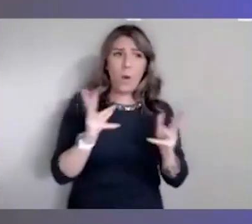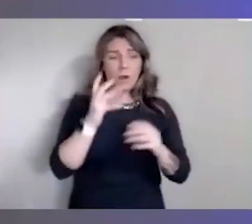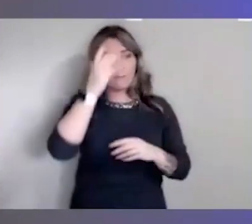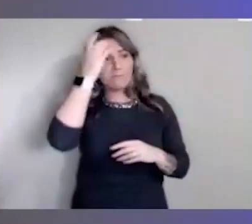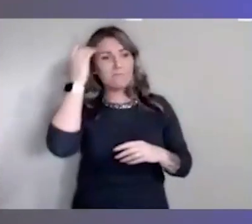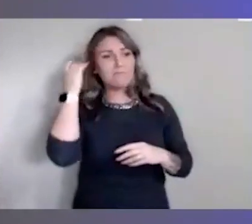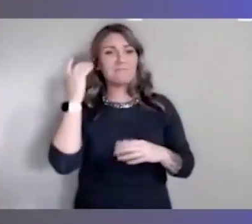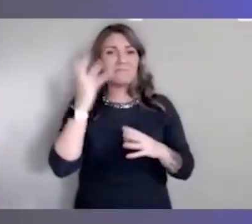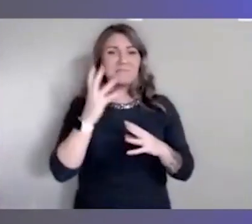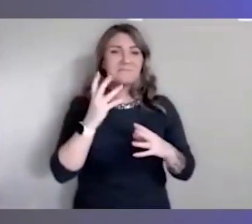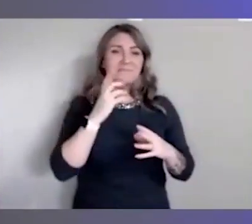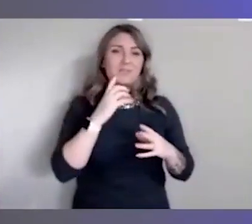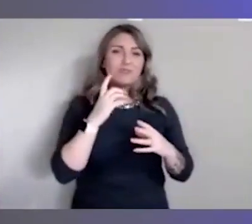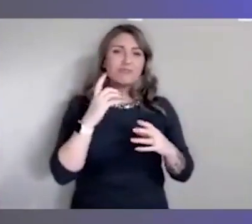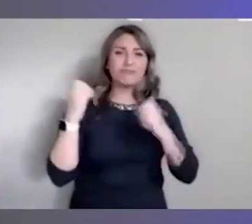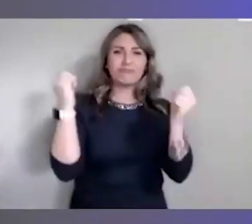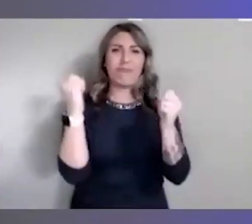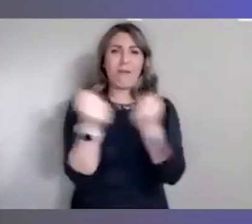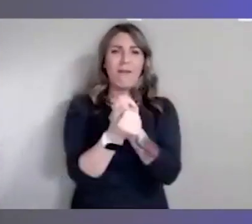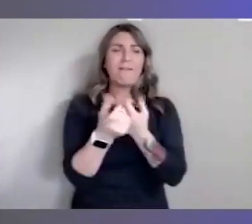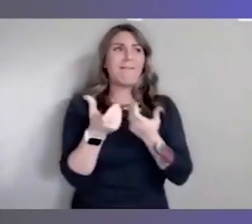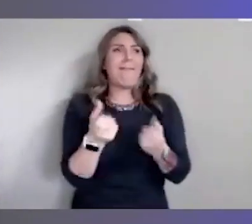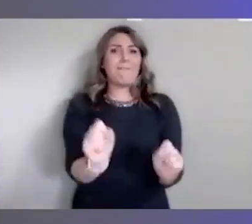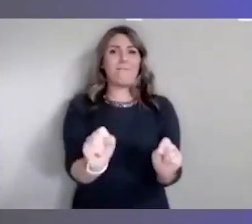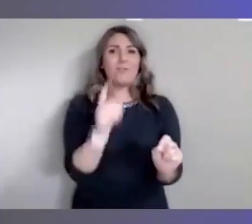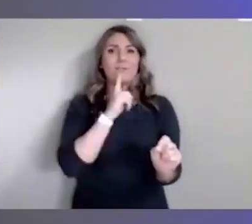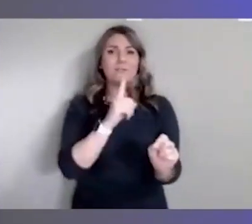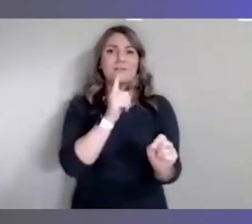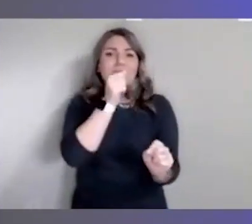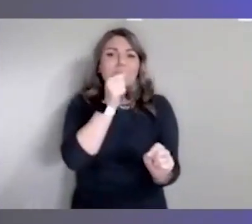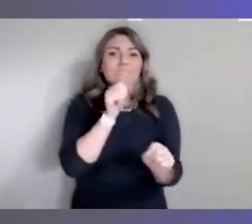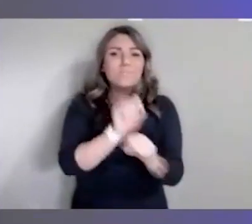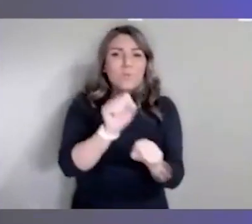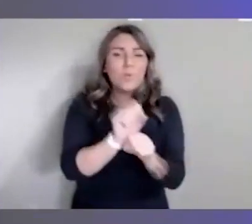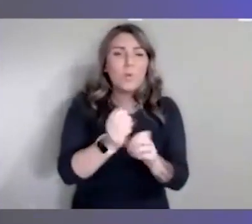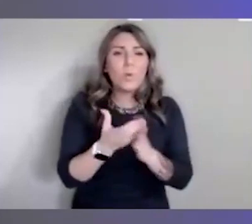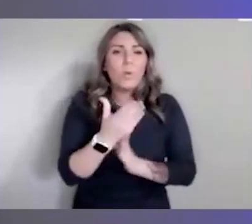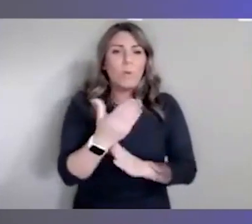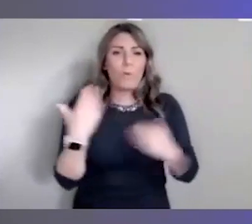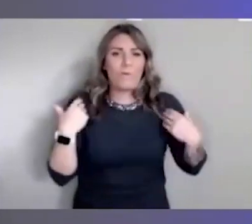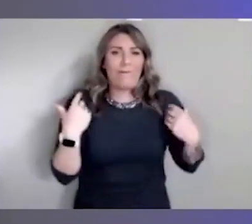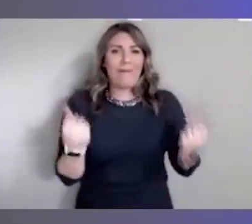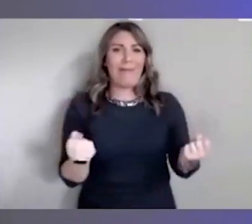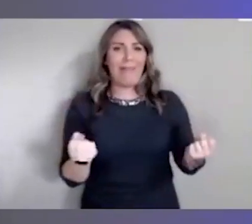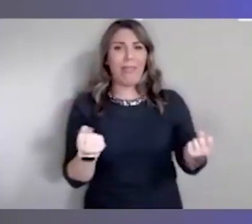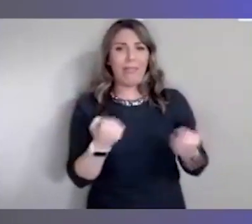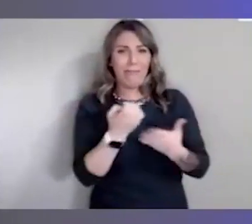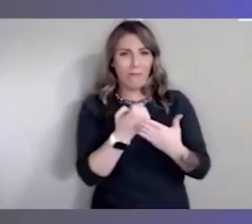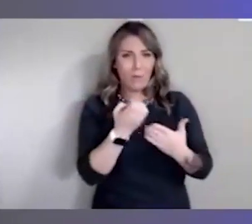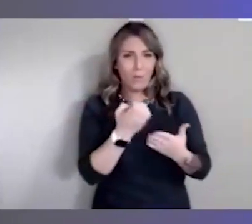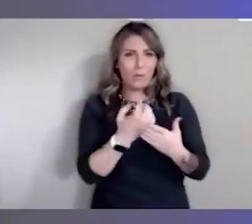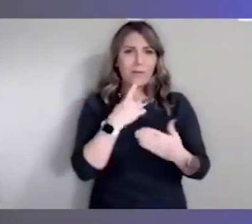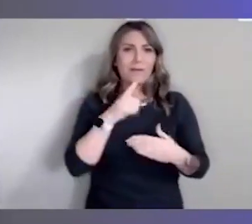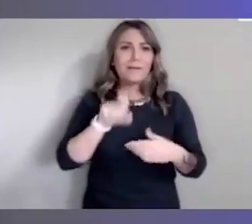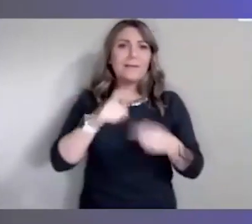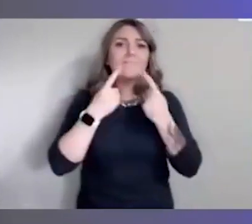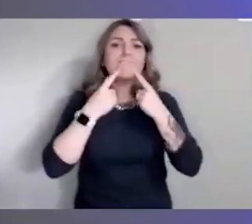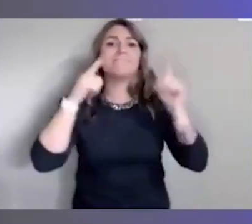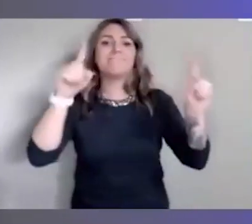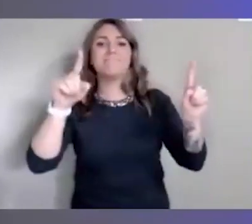efforts to really work through those, the health equity that we need to achieve, the